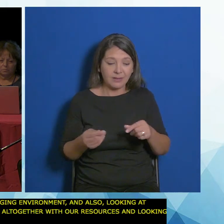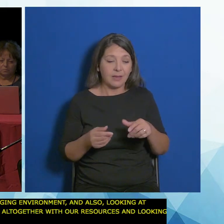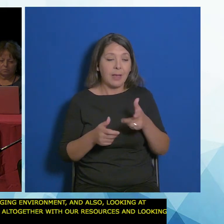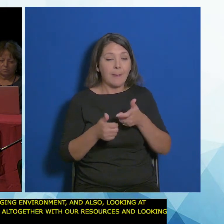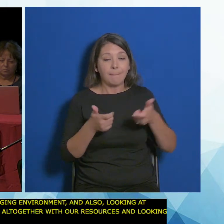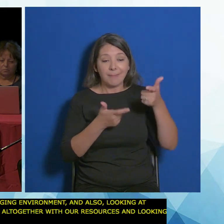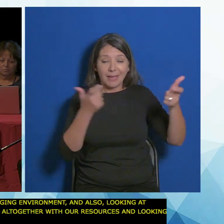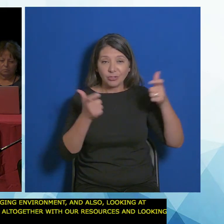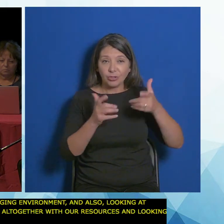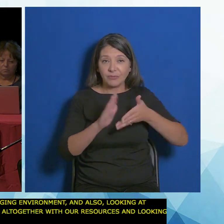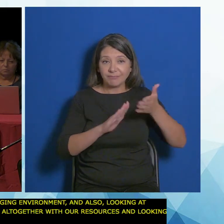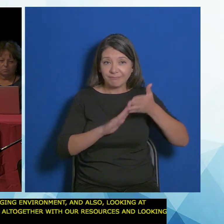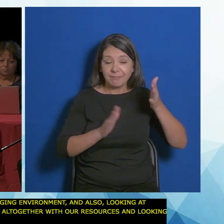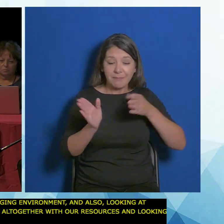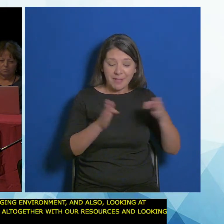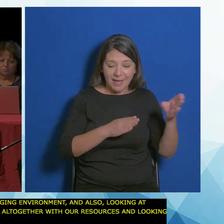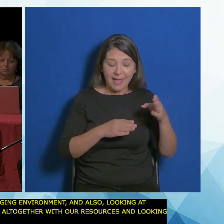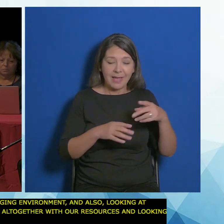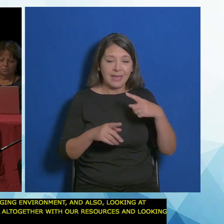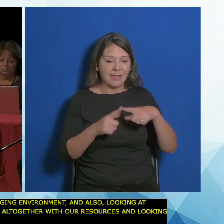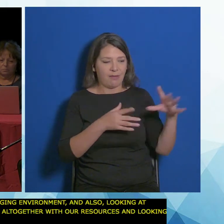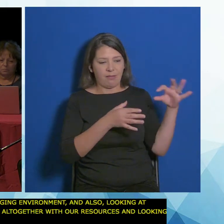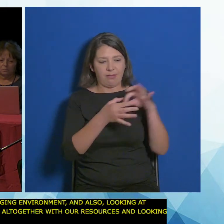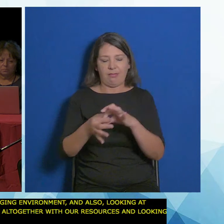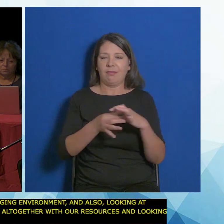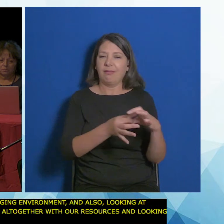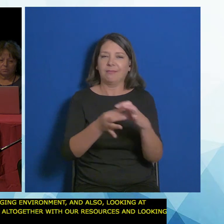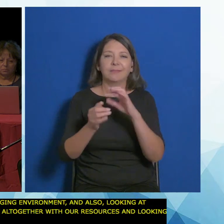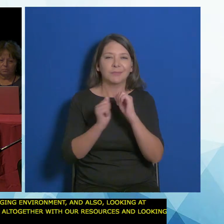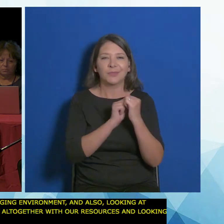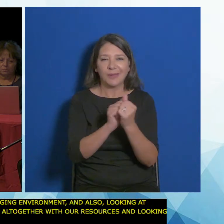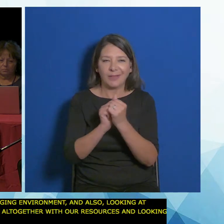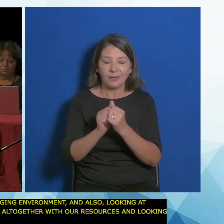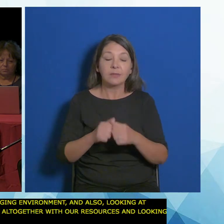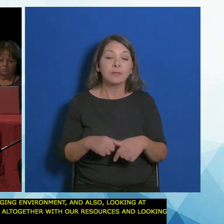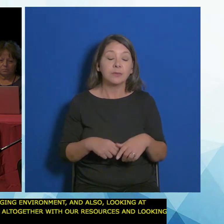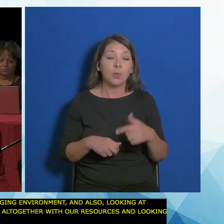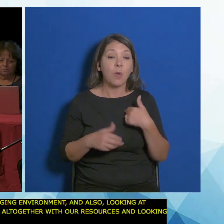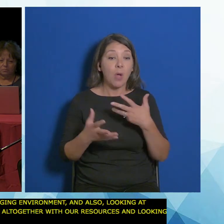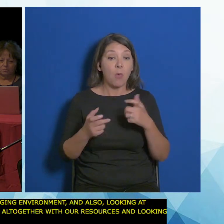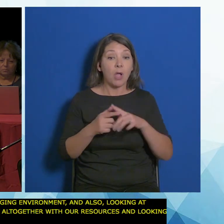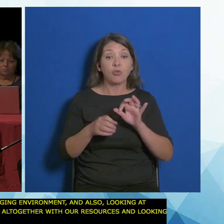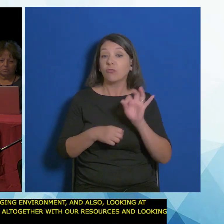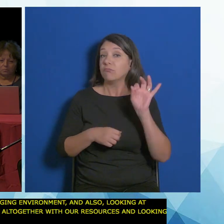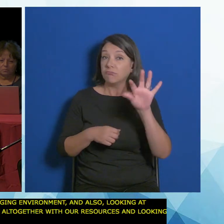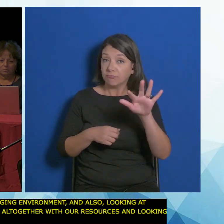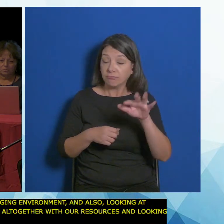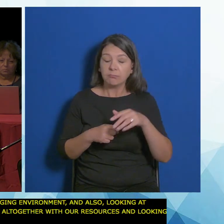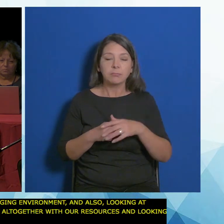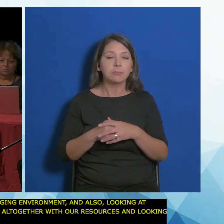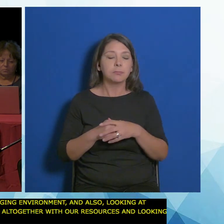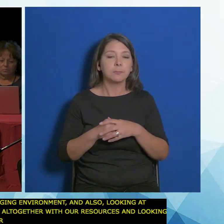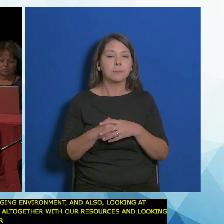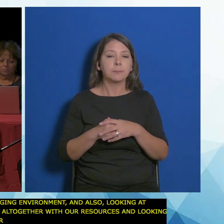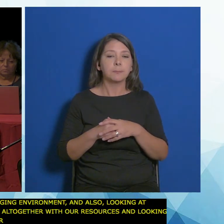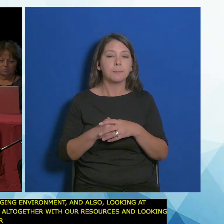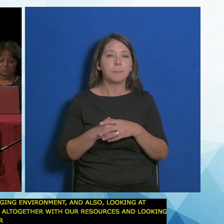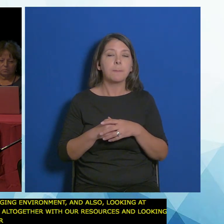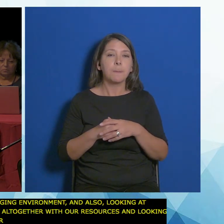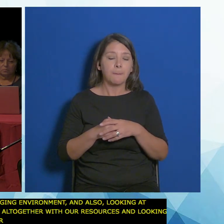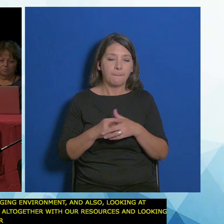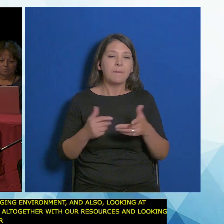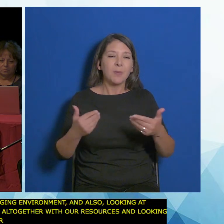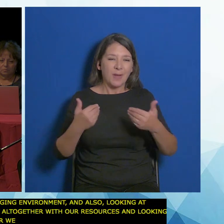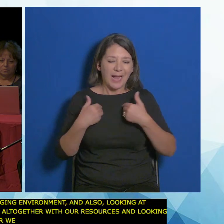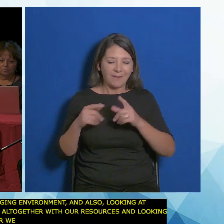our educational programs as well. So I did want to mention, though, however, we do have different